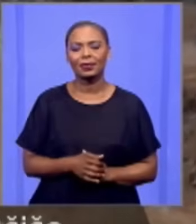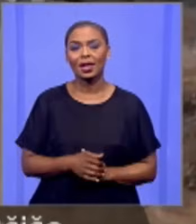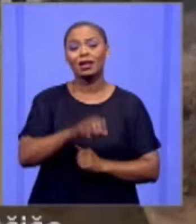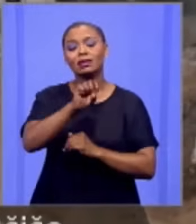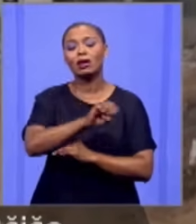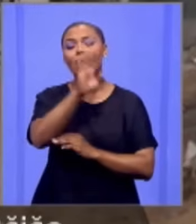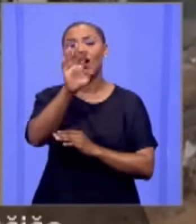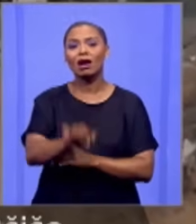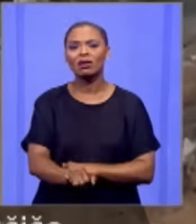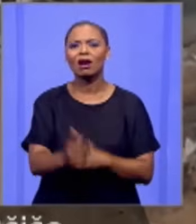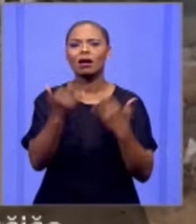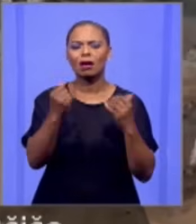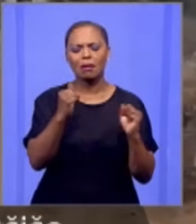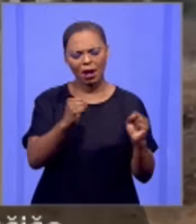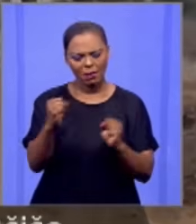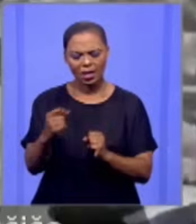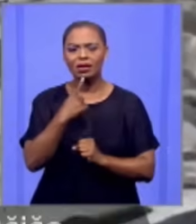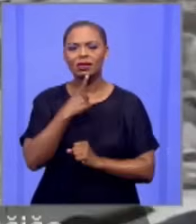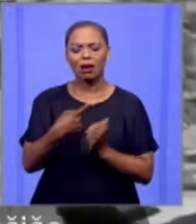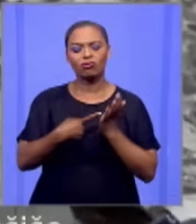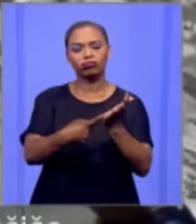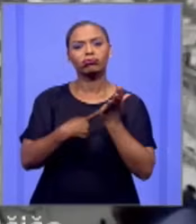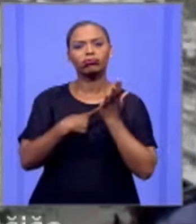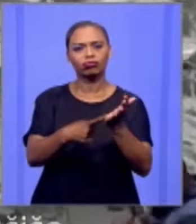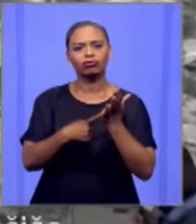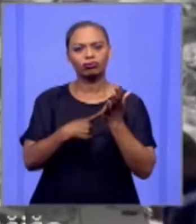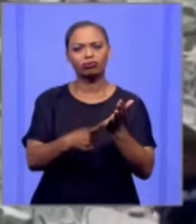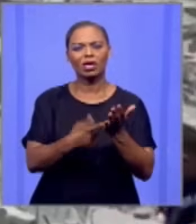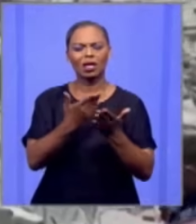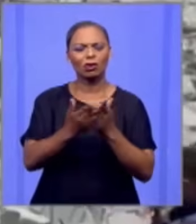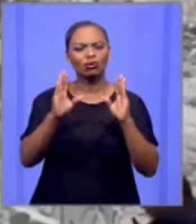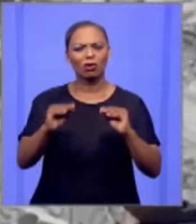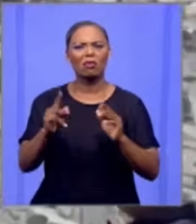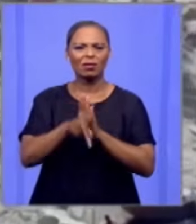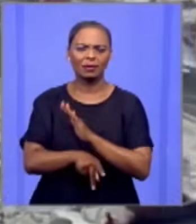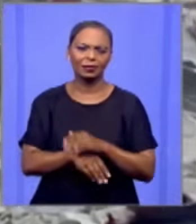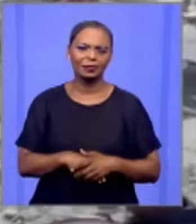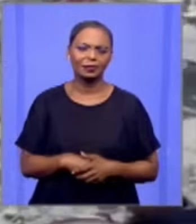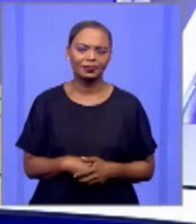Afrika Borwa e sa eme ka la gore go swara dipoledišano go fediša dipolao.